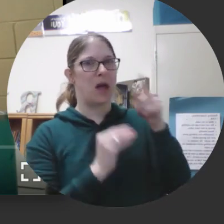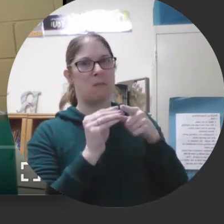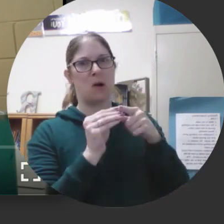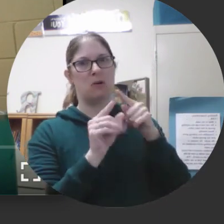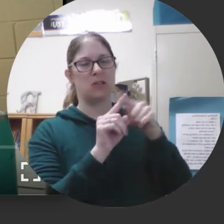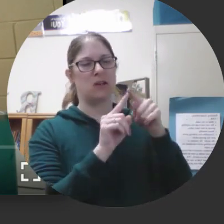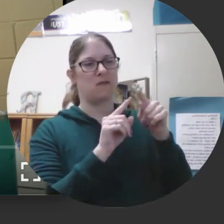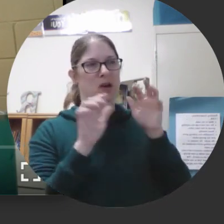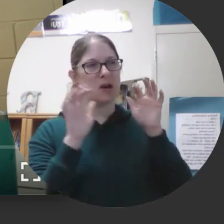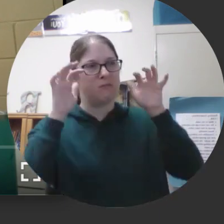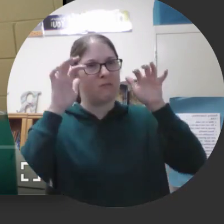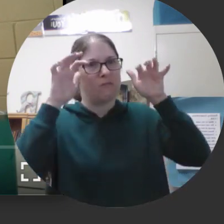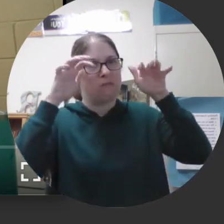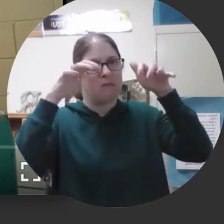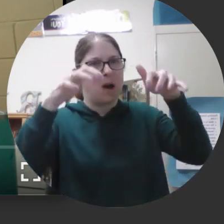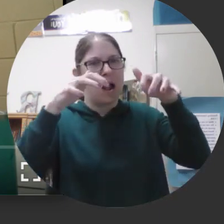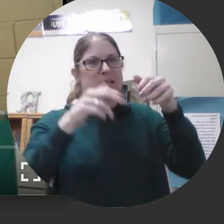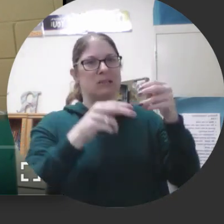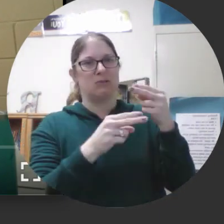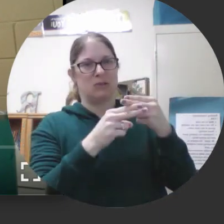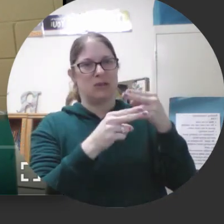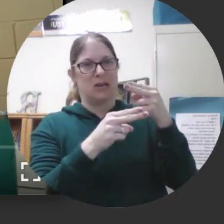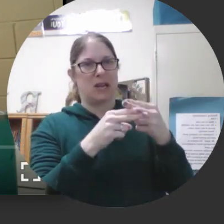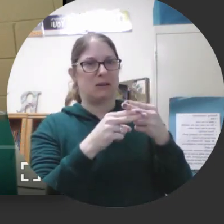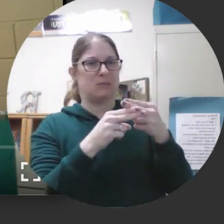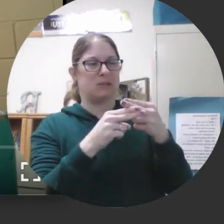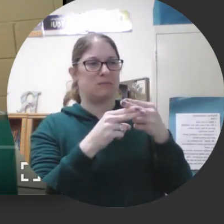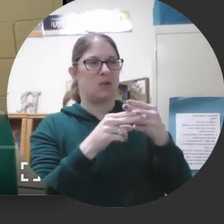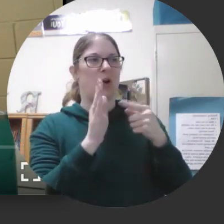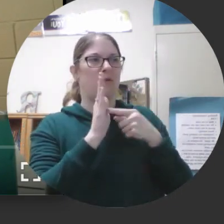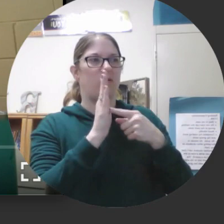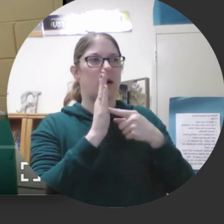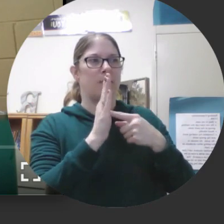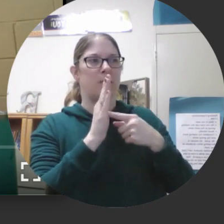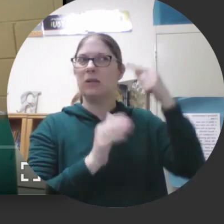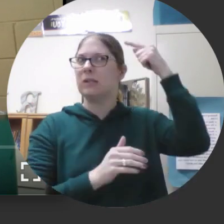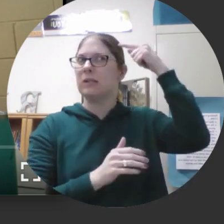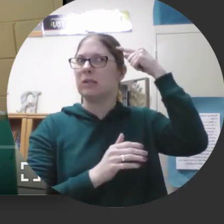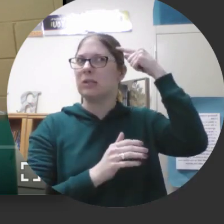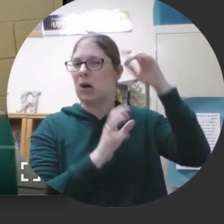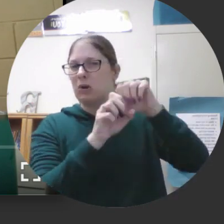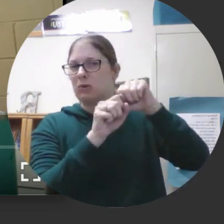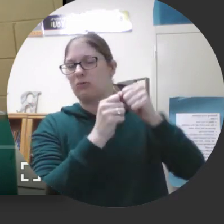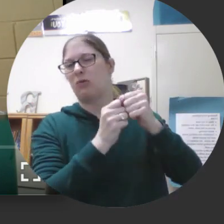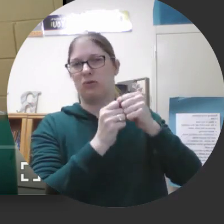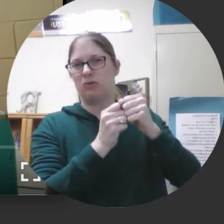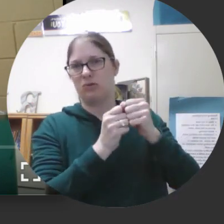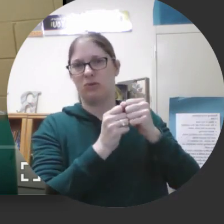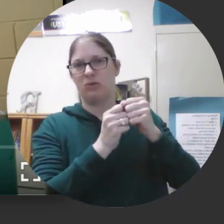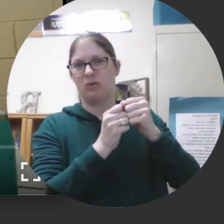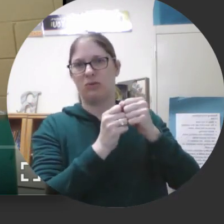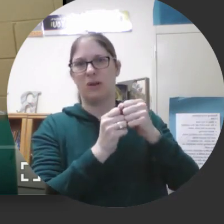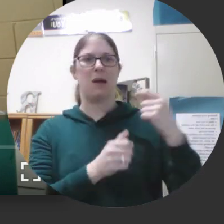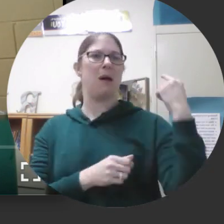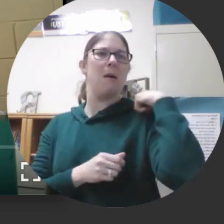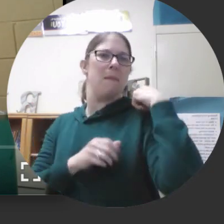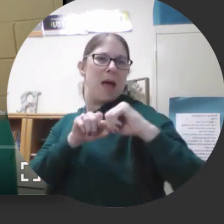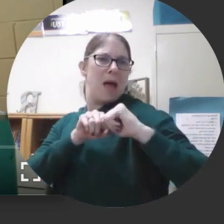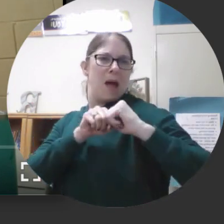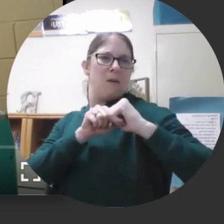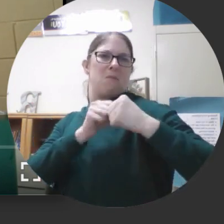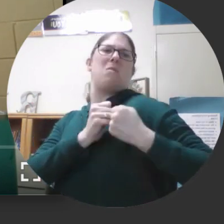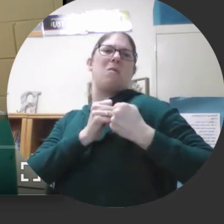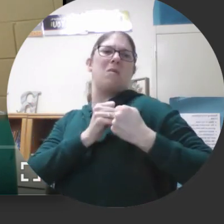he thought the creature would one day be. Names like Skull Cruncher, Super Jaws, Backbreaker,